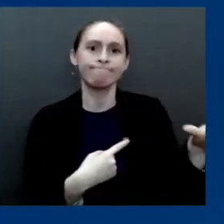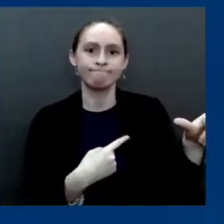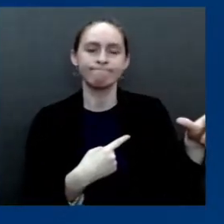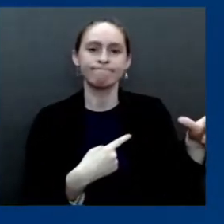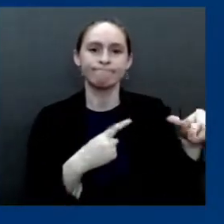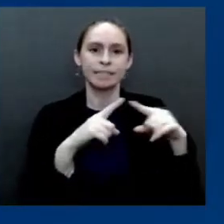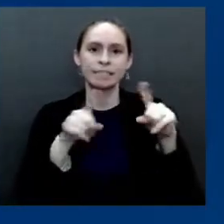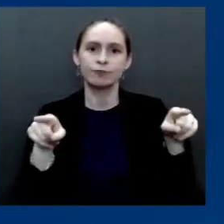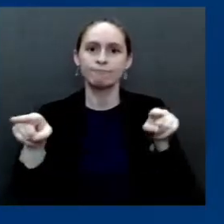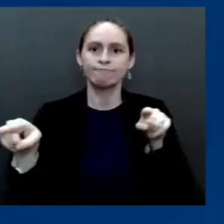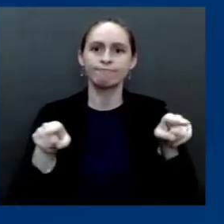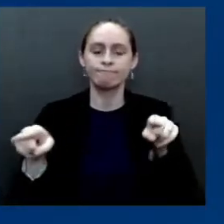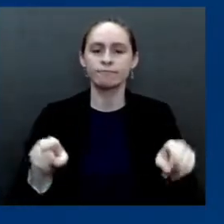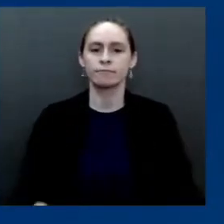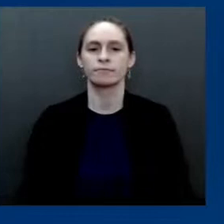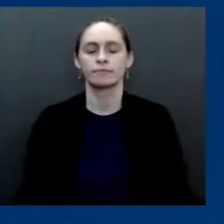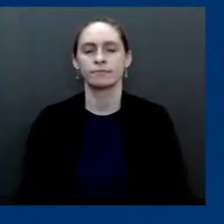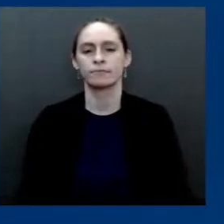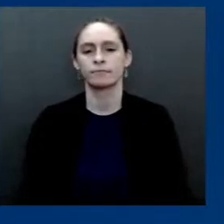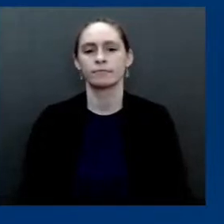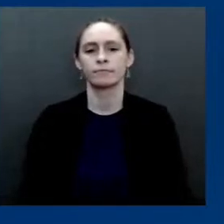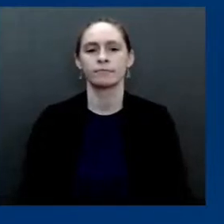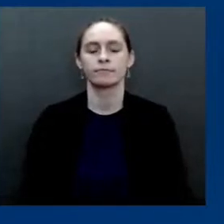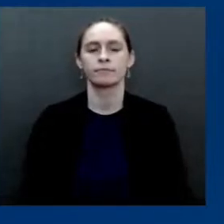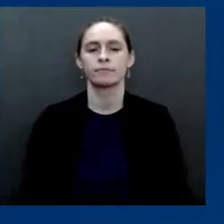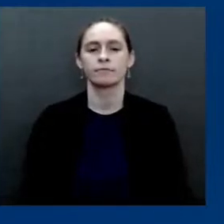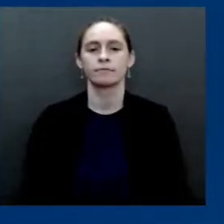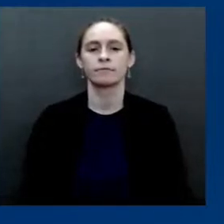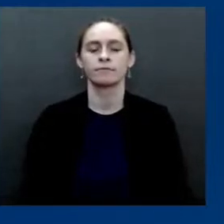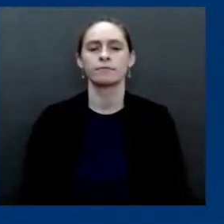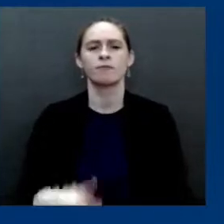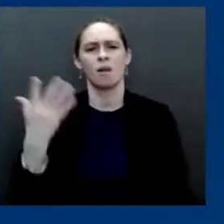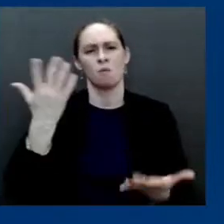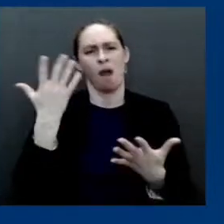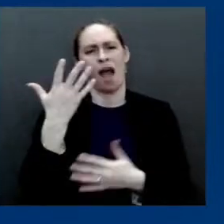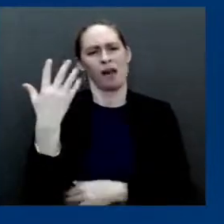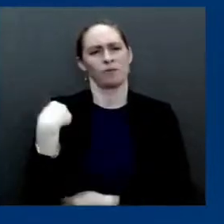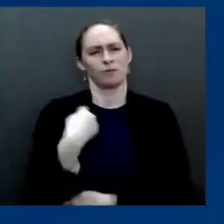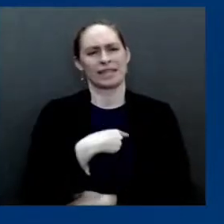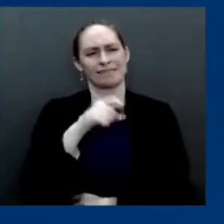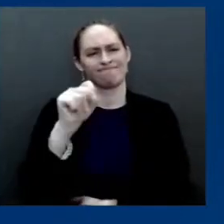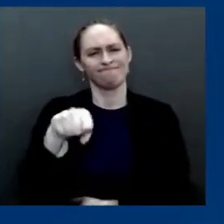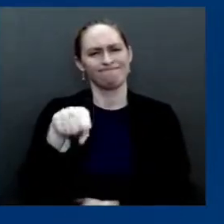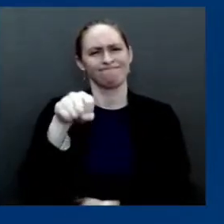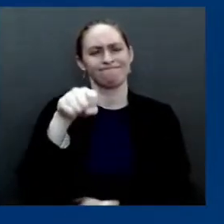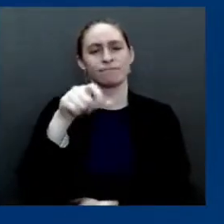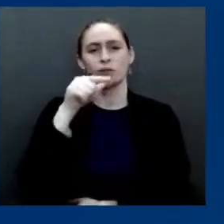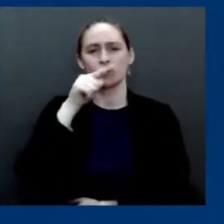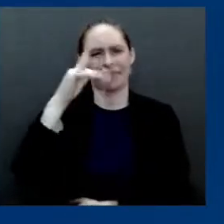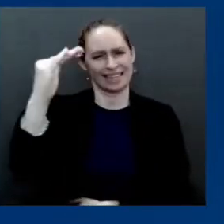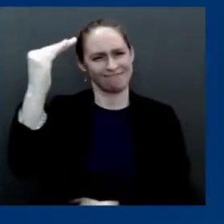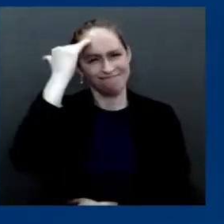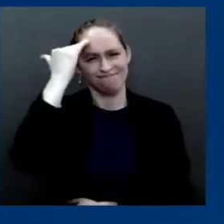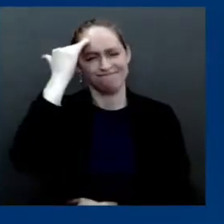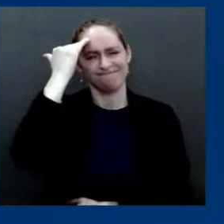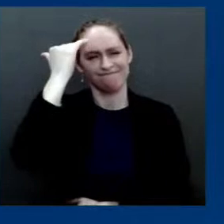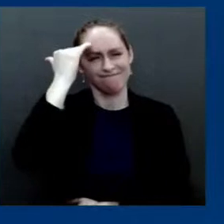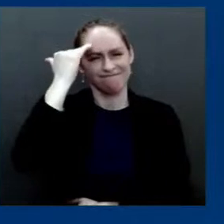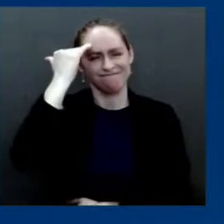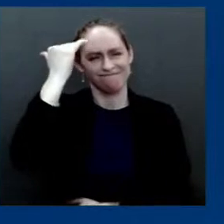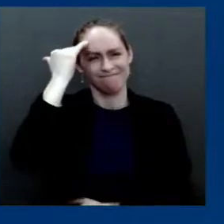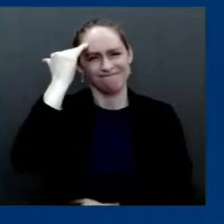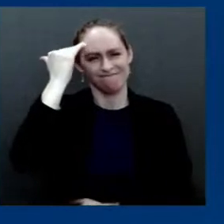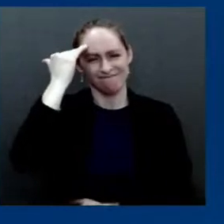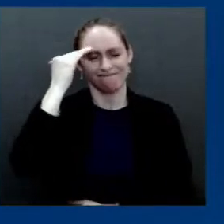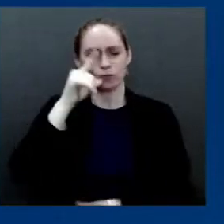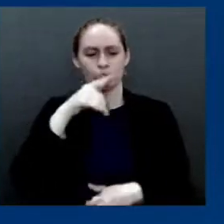first 5 days. Up to 85-90% of all of your transmission is happening in those first 5 days, those 2 days before you